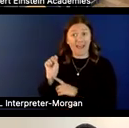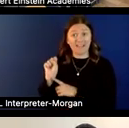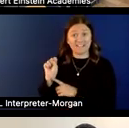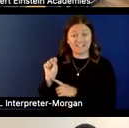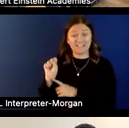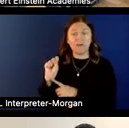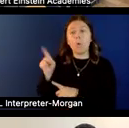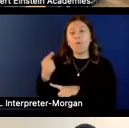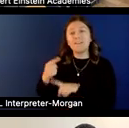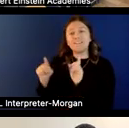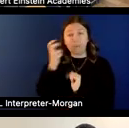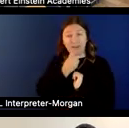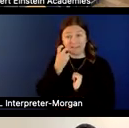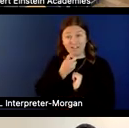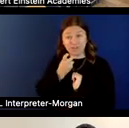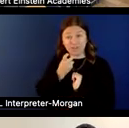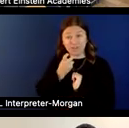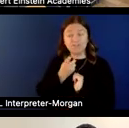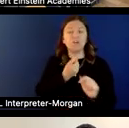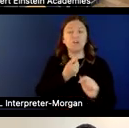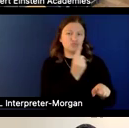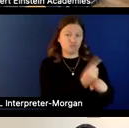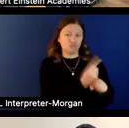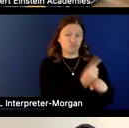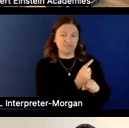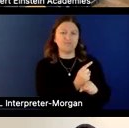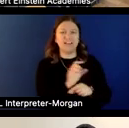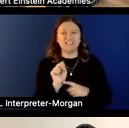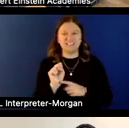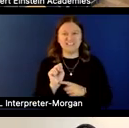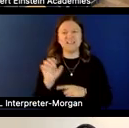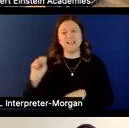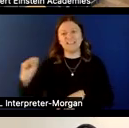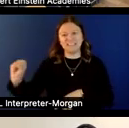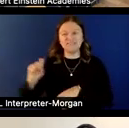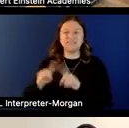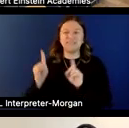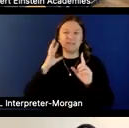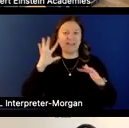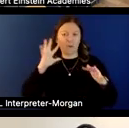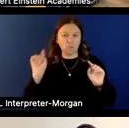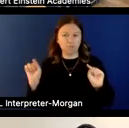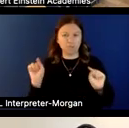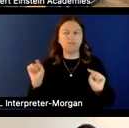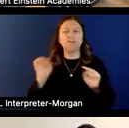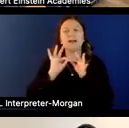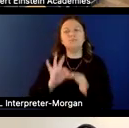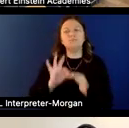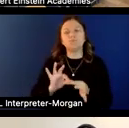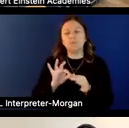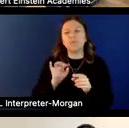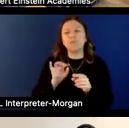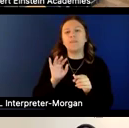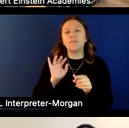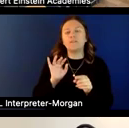would say ich heiße. Okay. Yeah. Heiße. Yeah. Oh. Yeah. But it has to do, it has to do where it is like, if